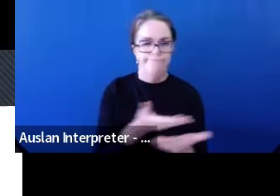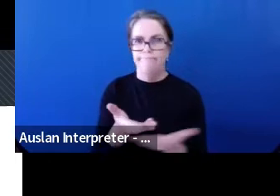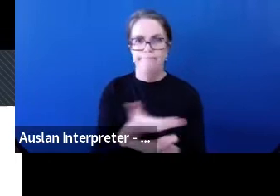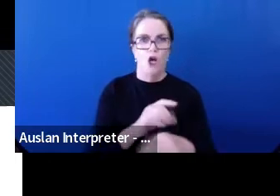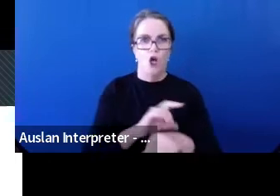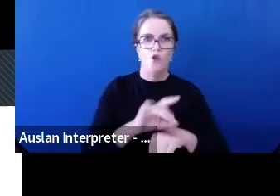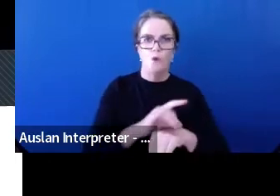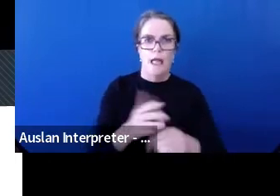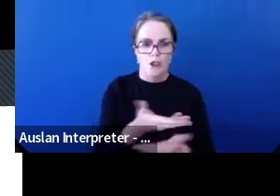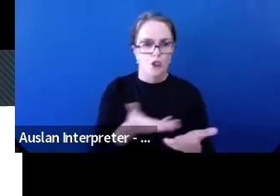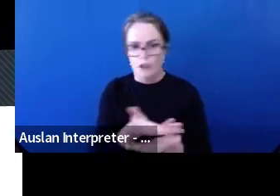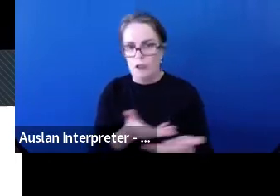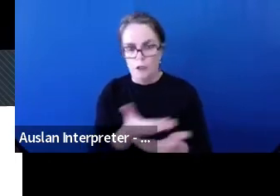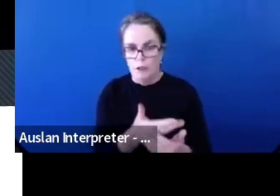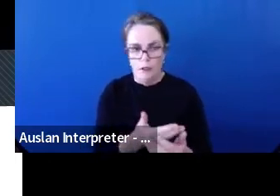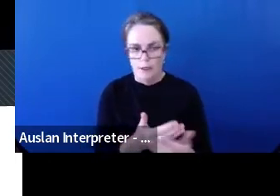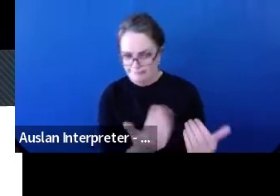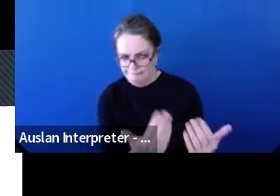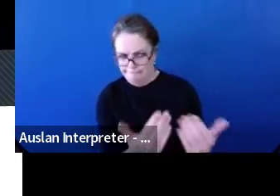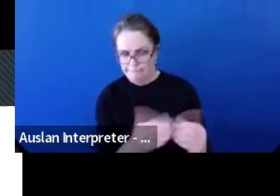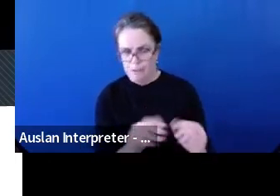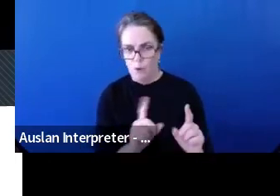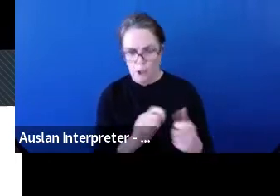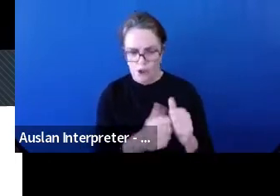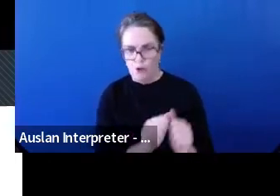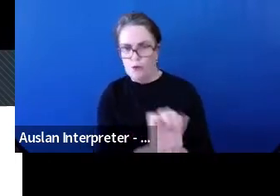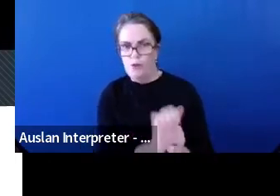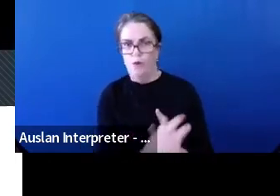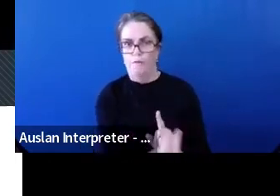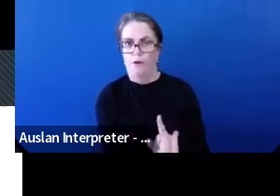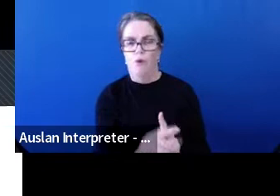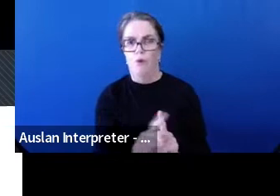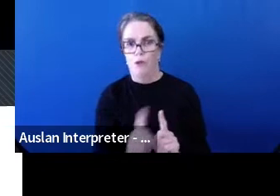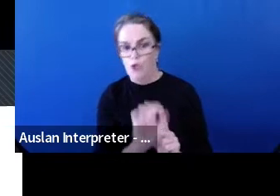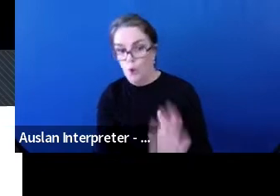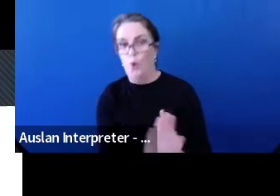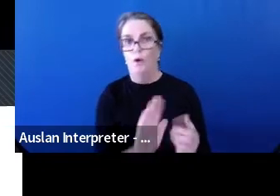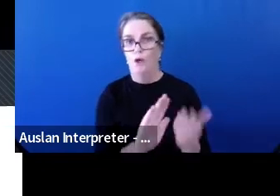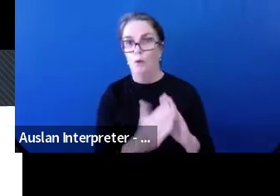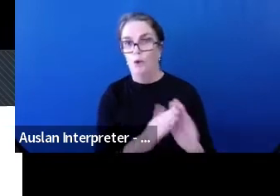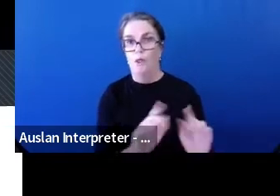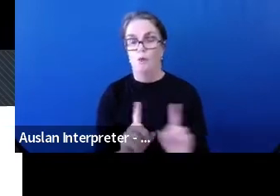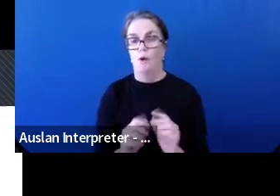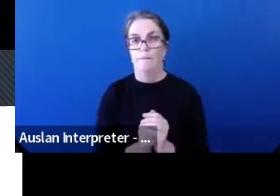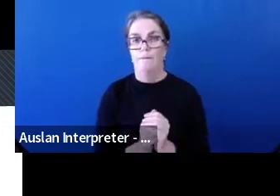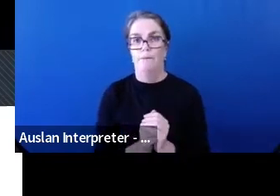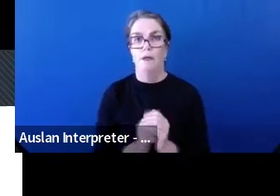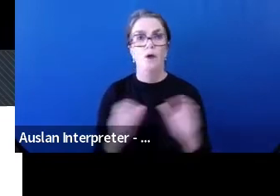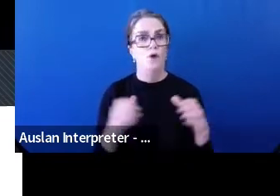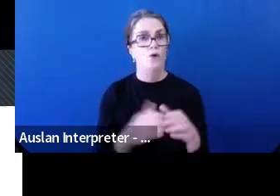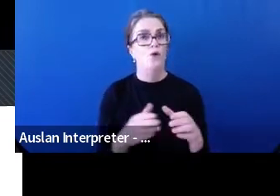an understanding of what were the issues that people were seeing in their communities. And the groups that we focused